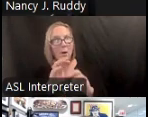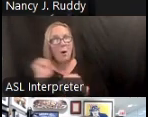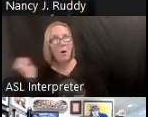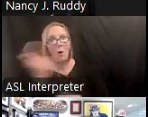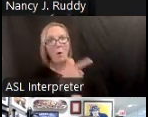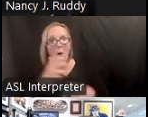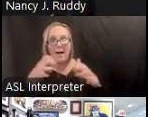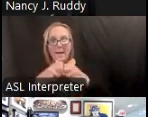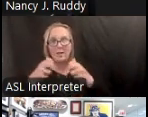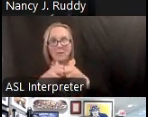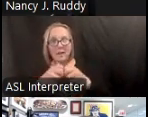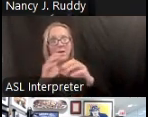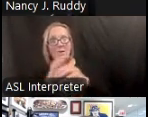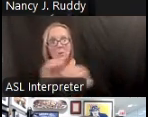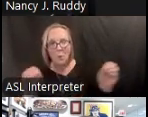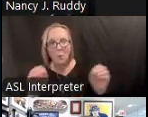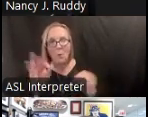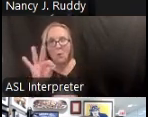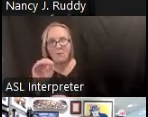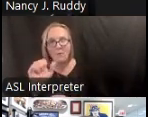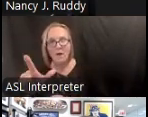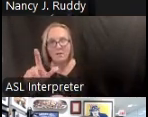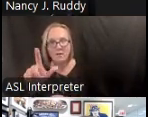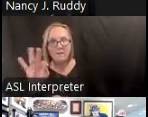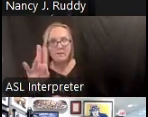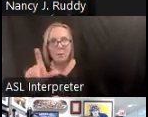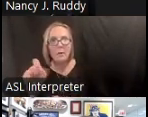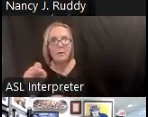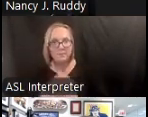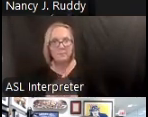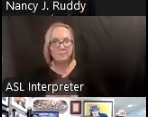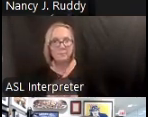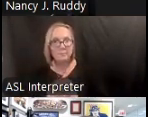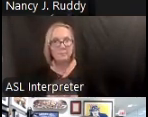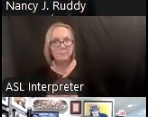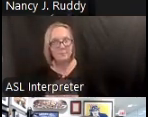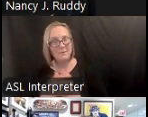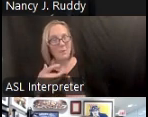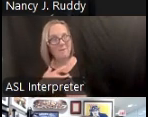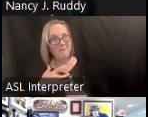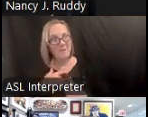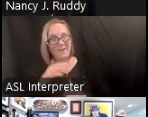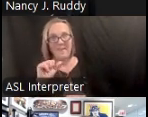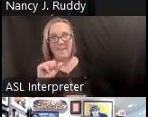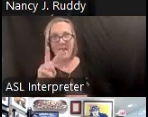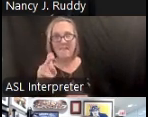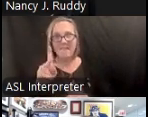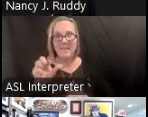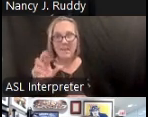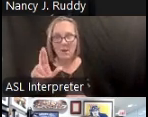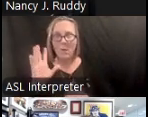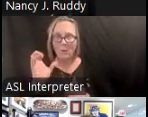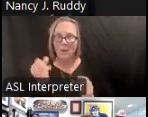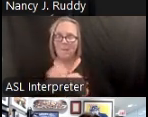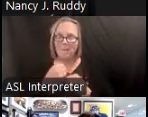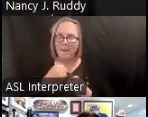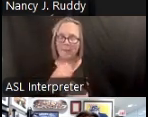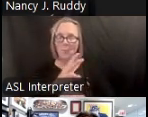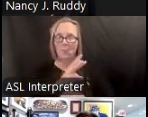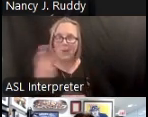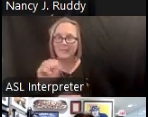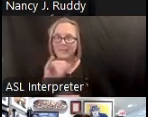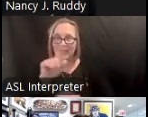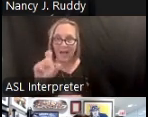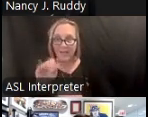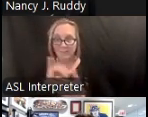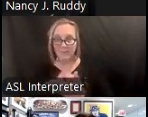of fossil fuels. In closing, we feel that the Avenir will grace this West Side portion